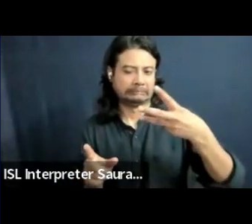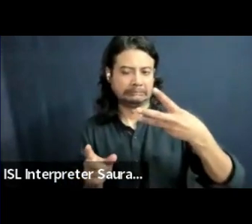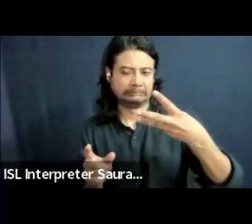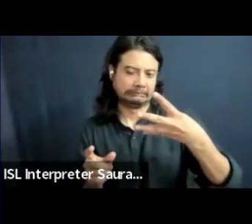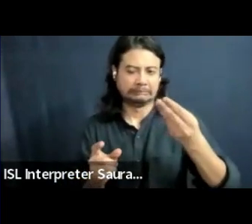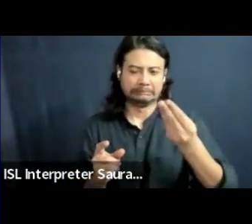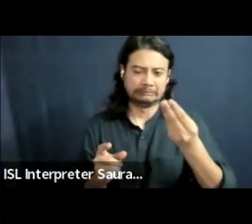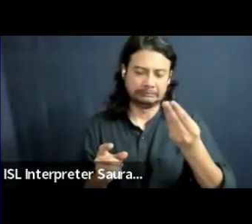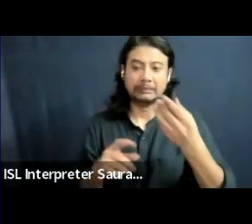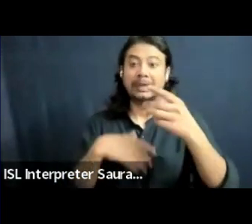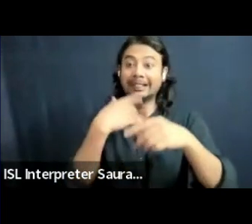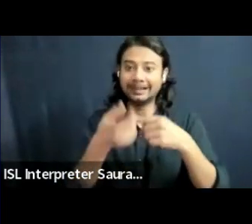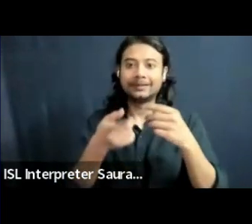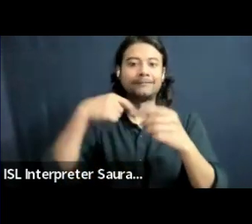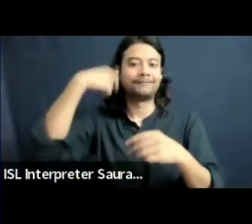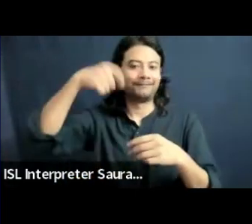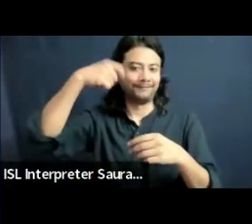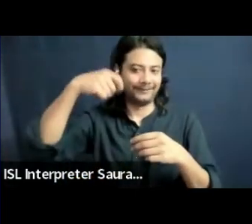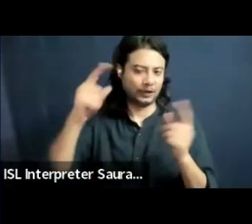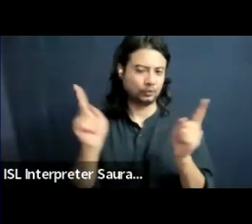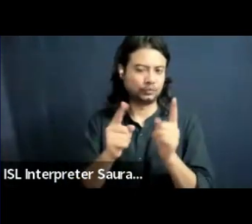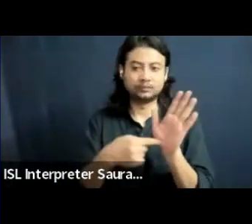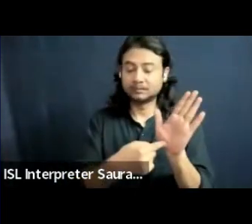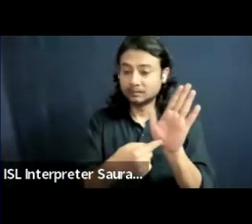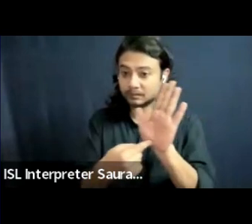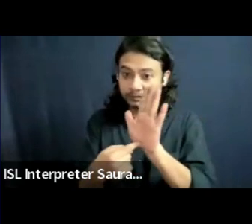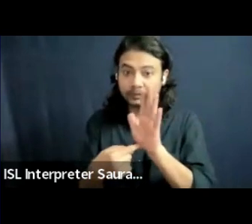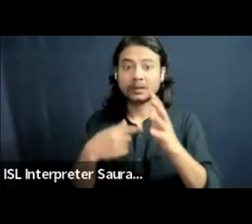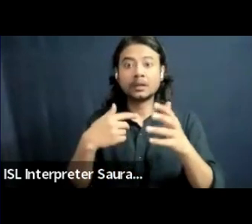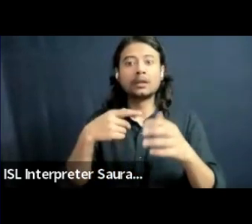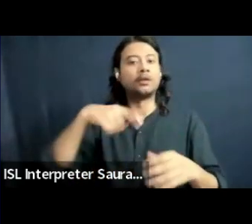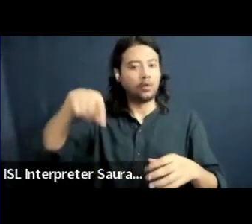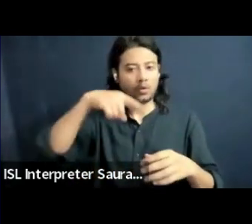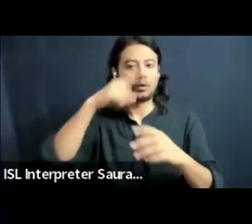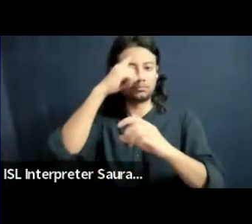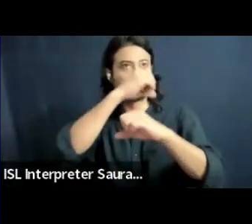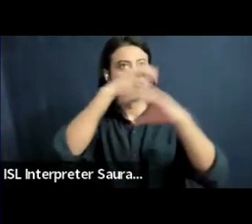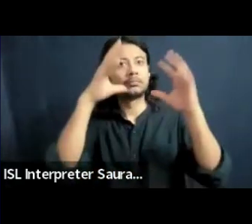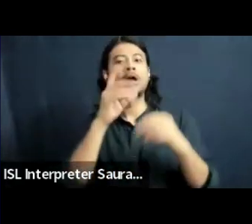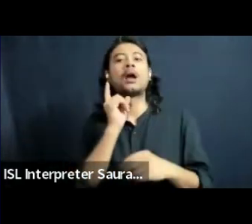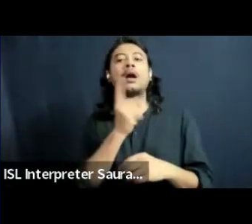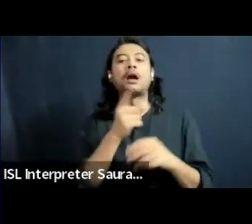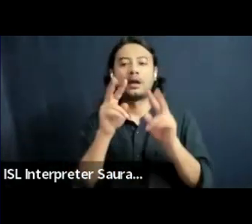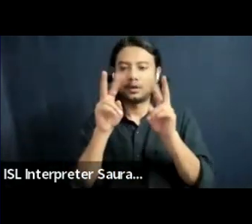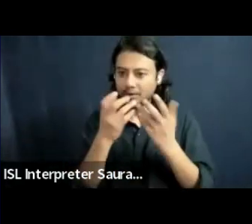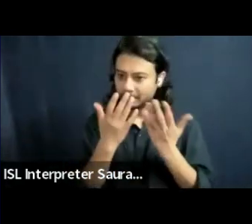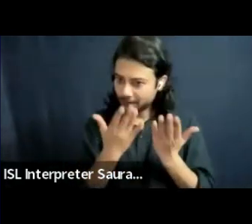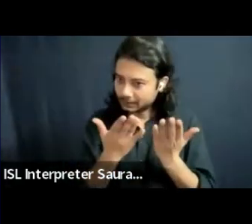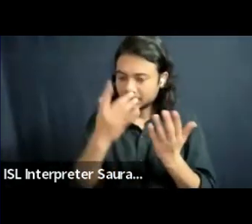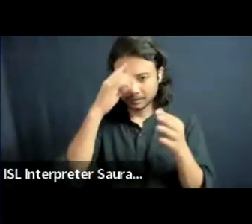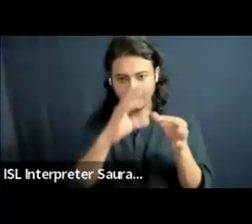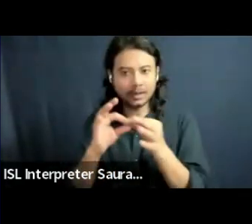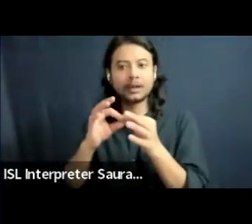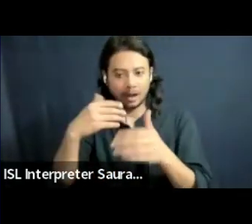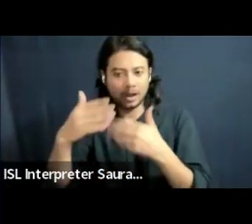to kind of kick us off and get us thinking about the topic for today. So just to start a little bit